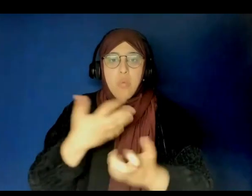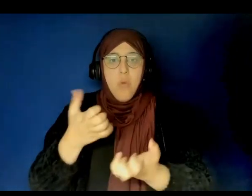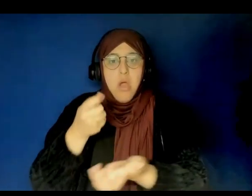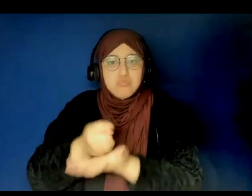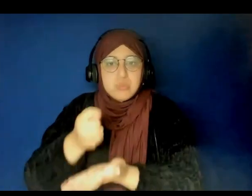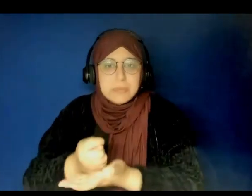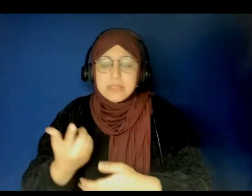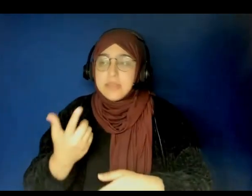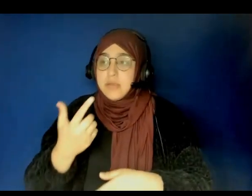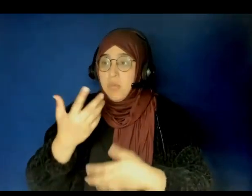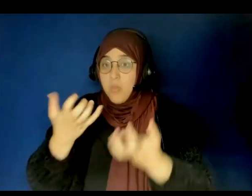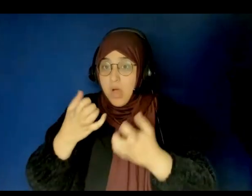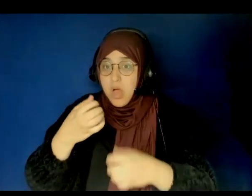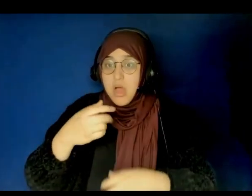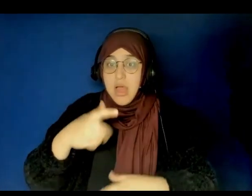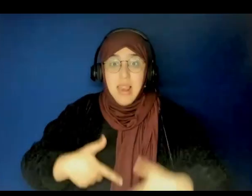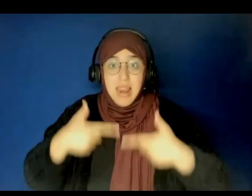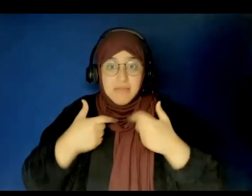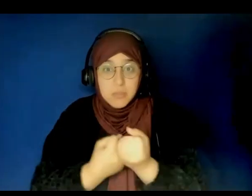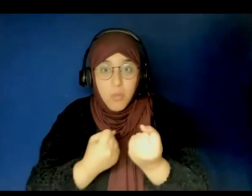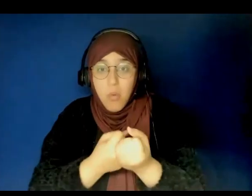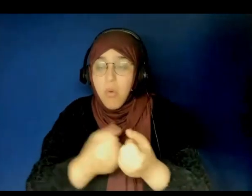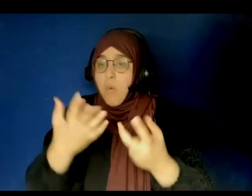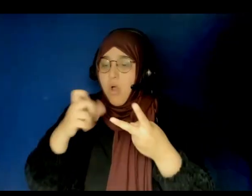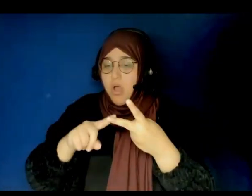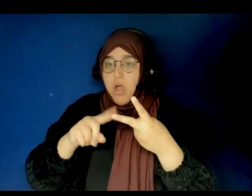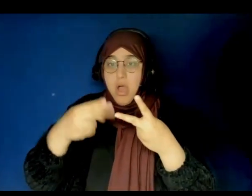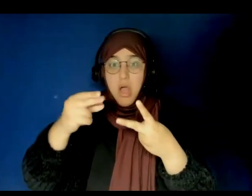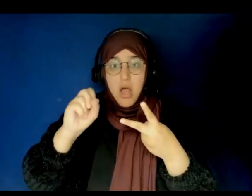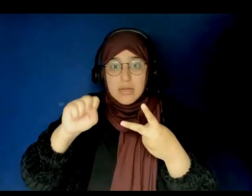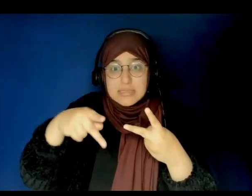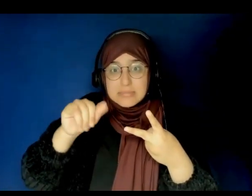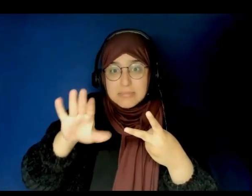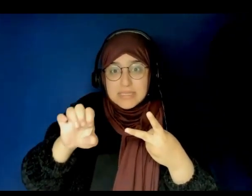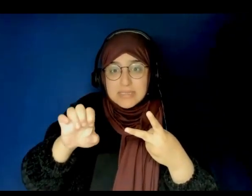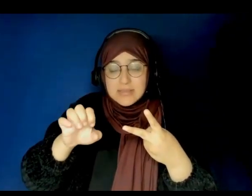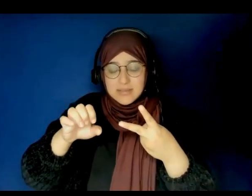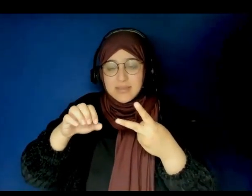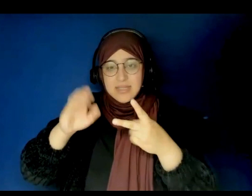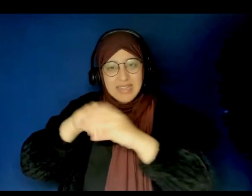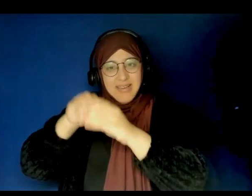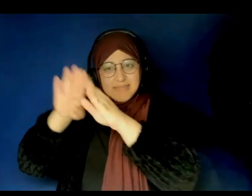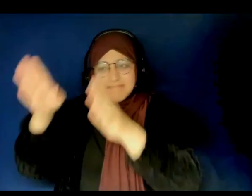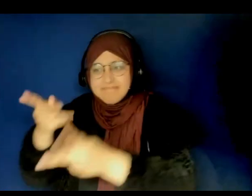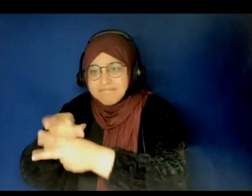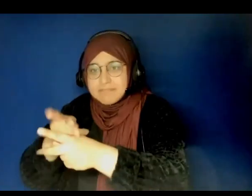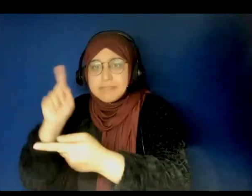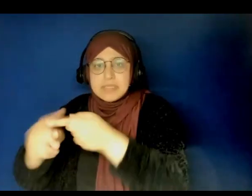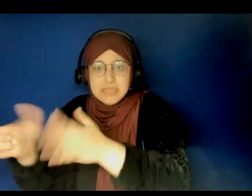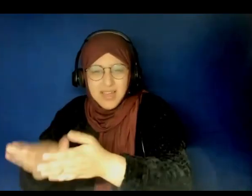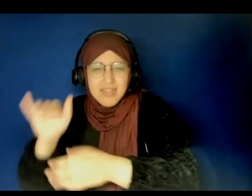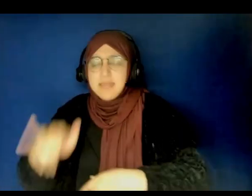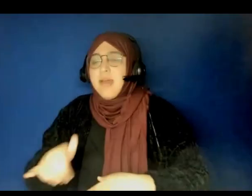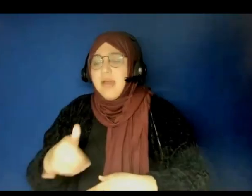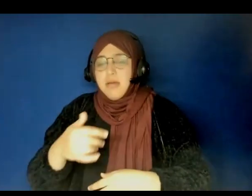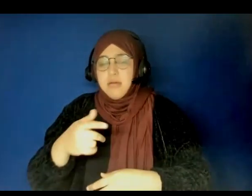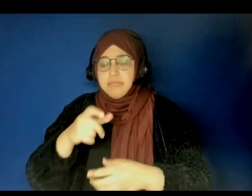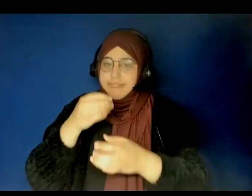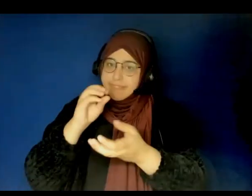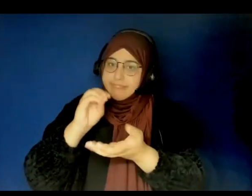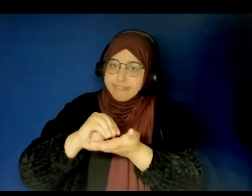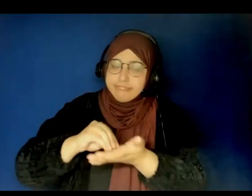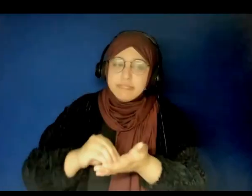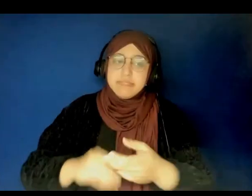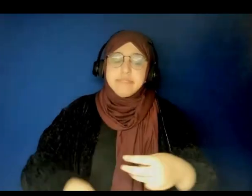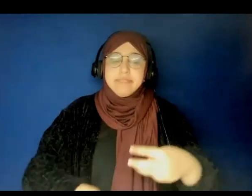hospice care, and so on. A durable power of attorney at the bottom left will allow our family to be able to